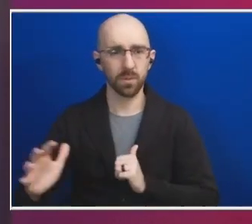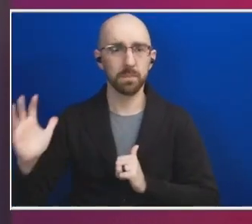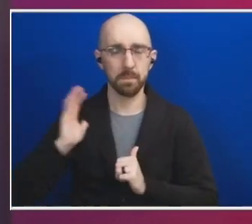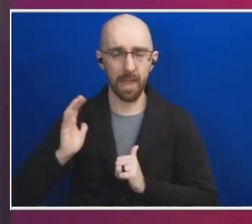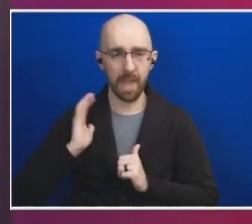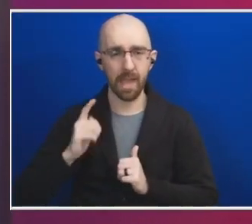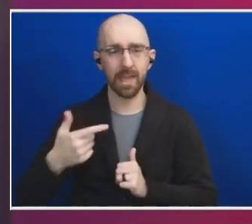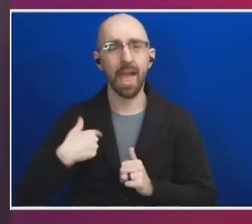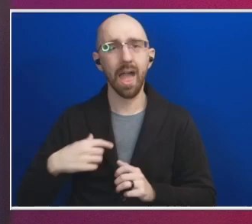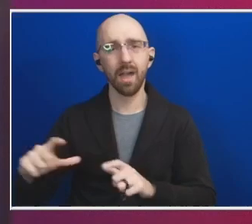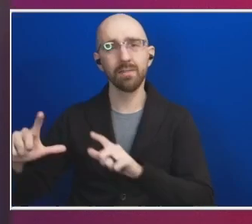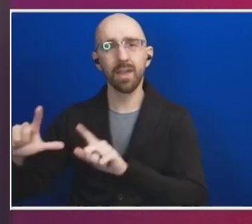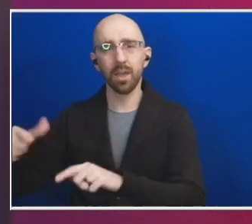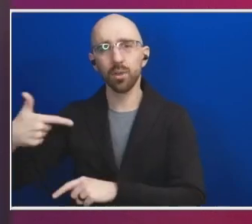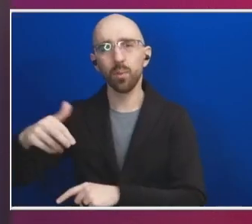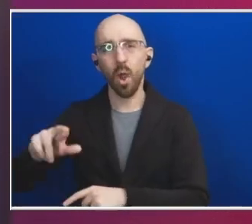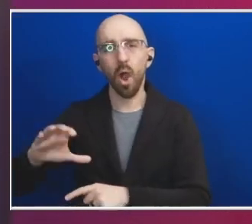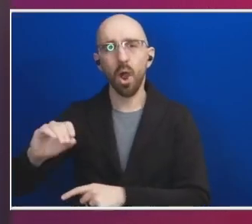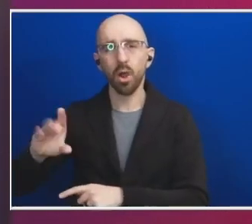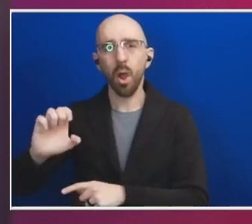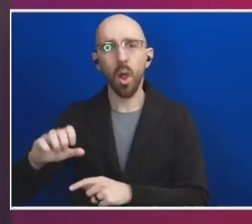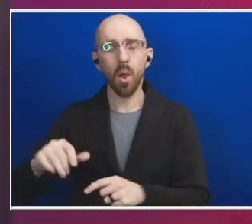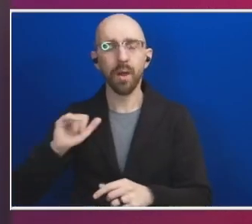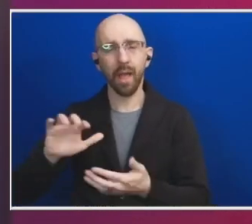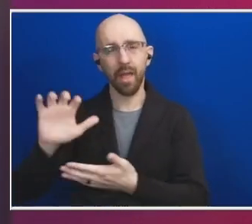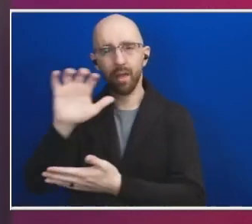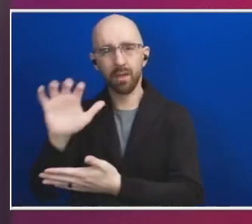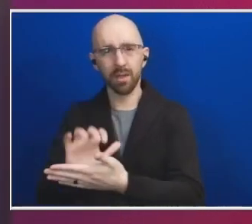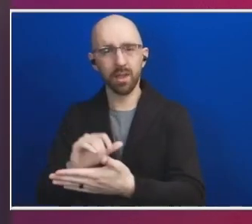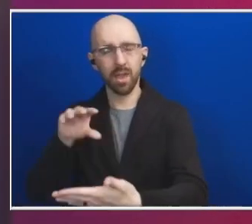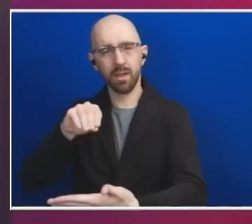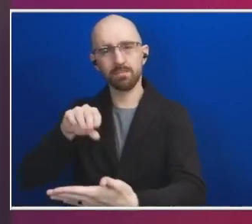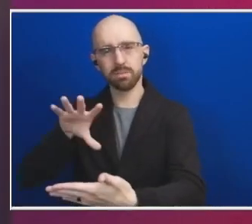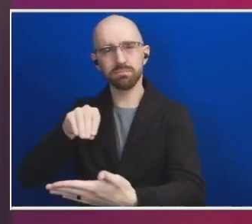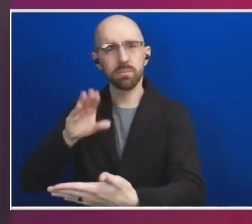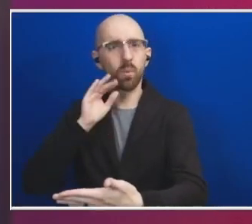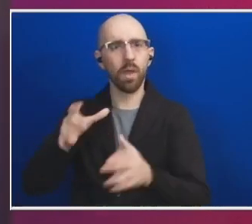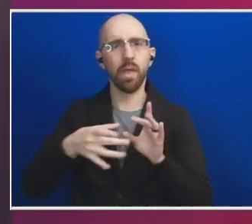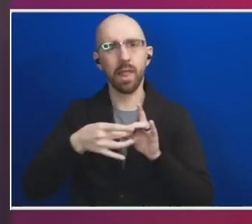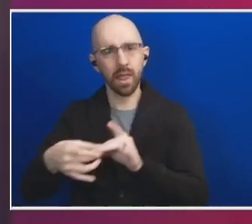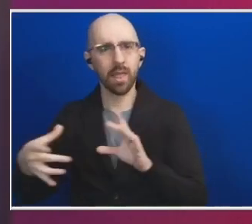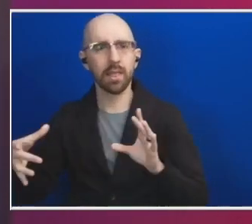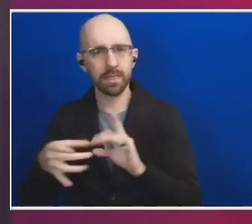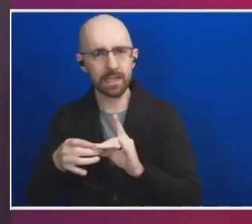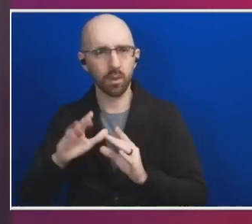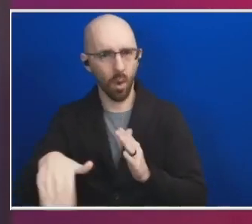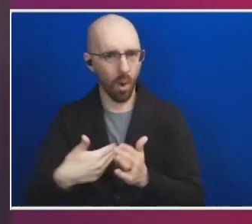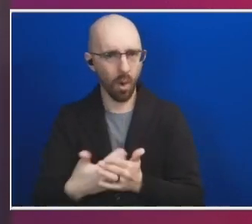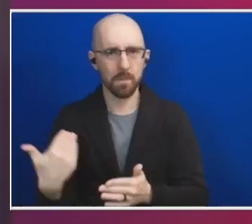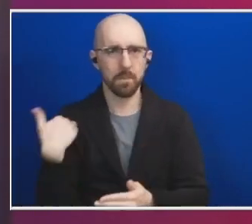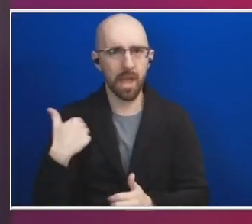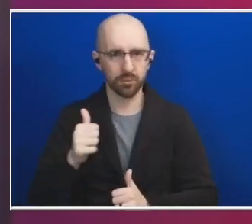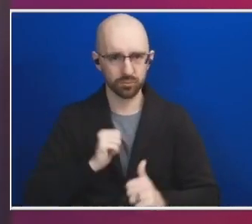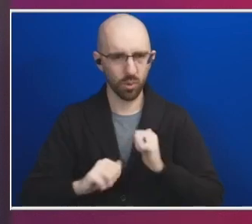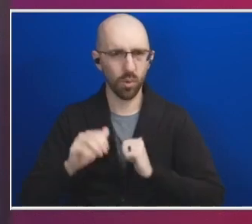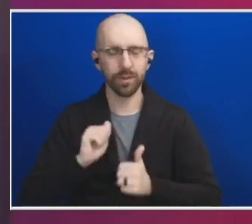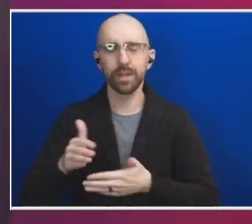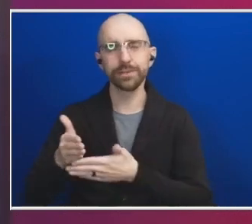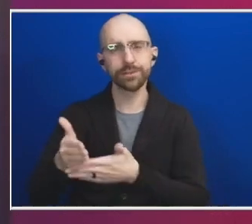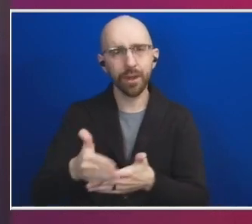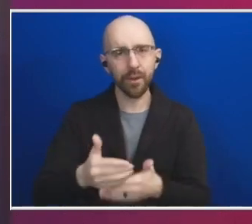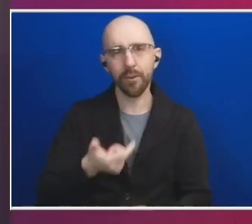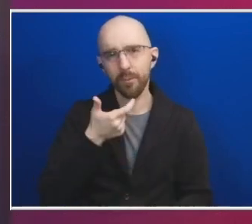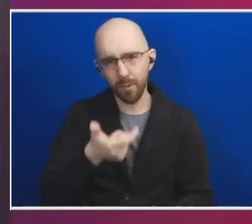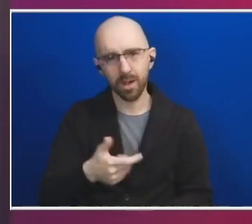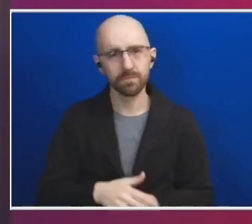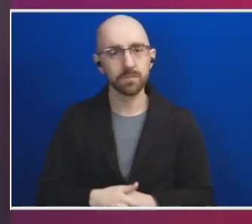QR code on your screen. That will take you to links of all of our past shows to share and watch as you like. Coming up next